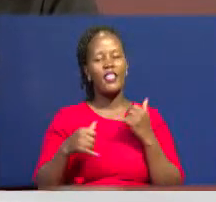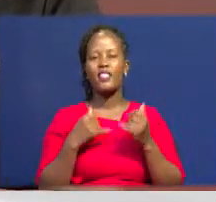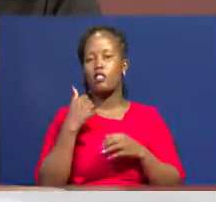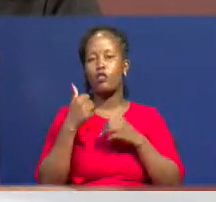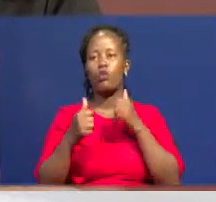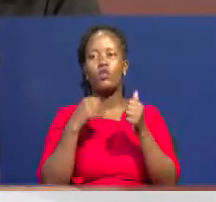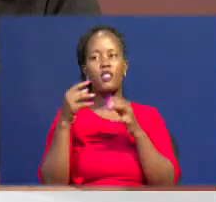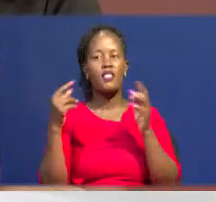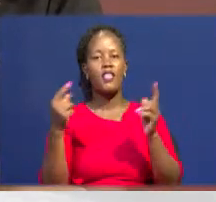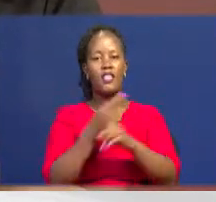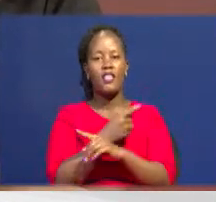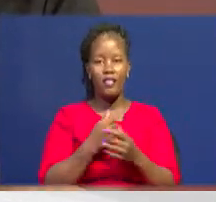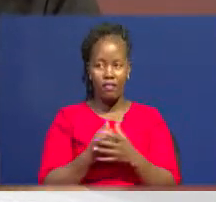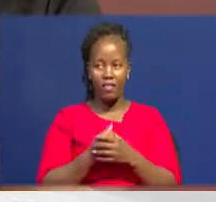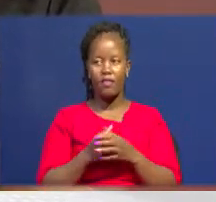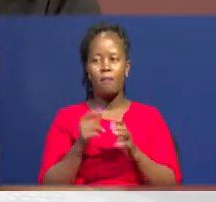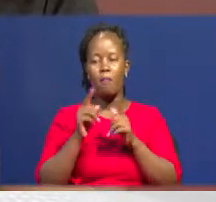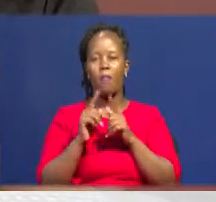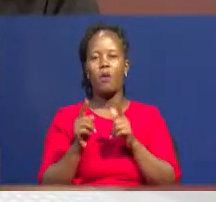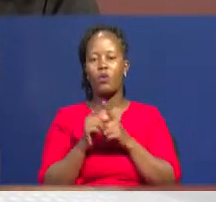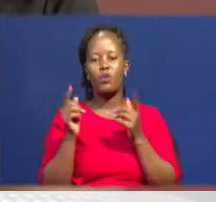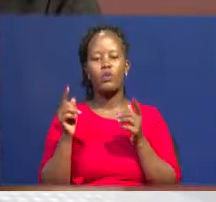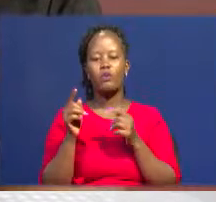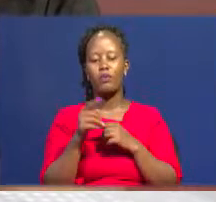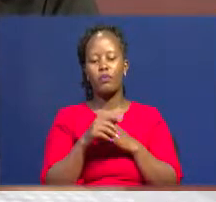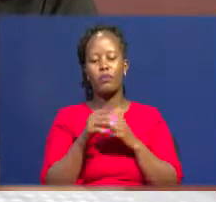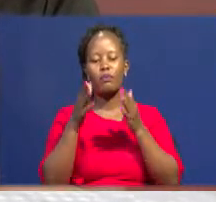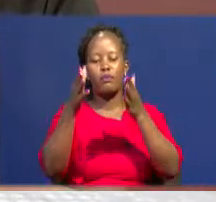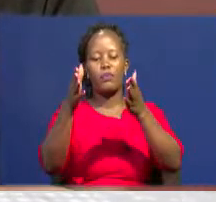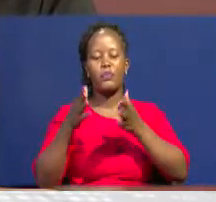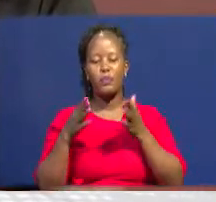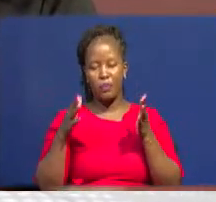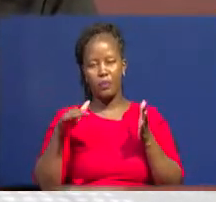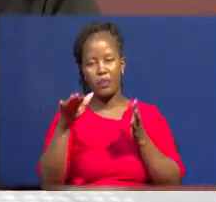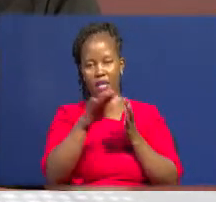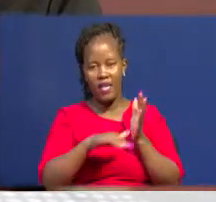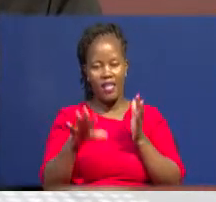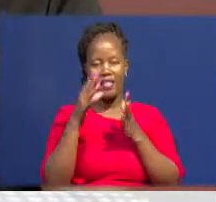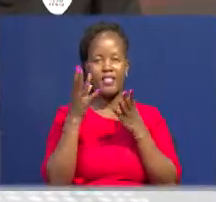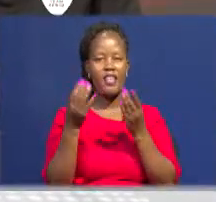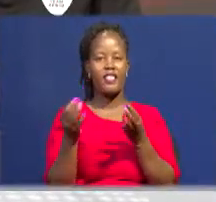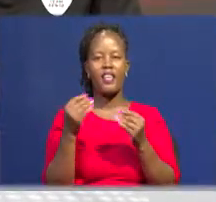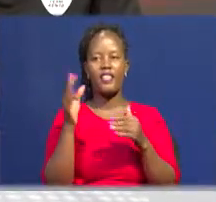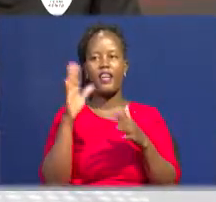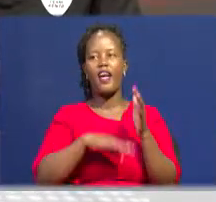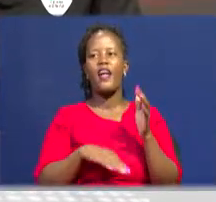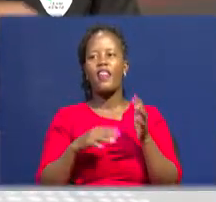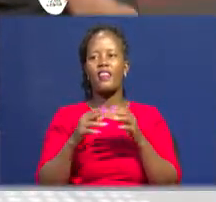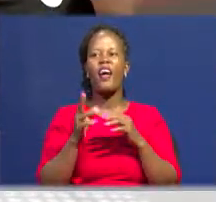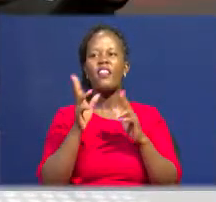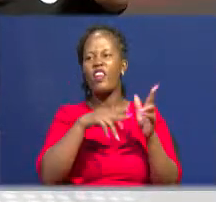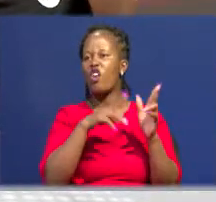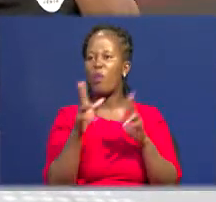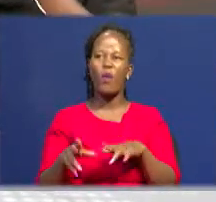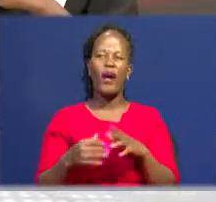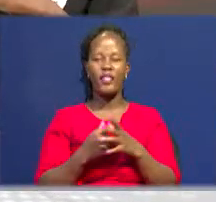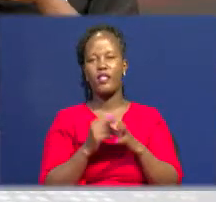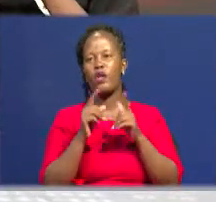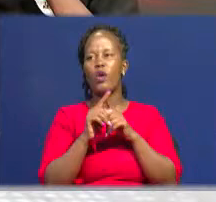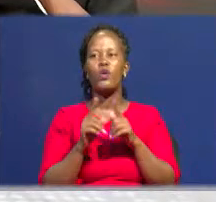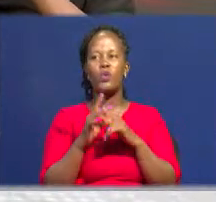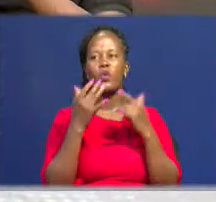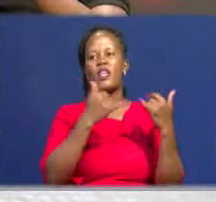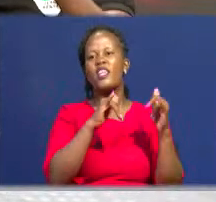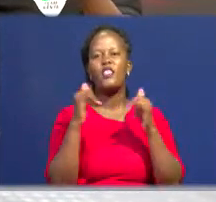course, the court is, the racket is shorter. It's lighter than the normal one. It's played over a